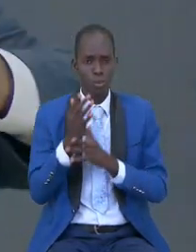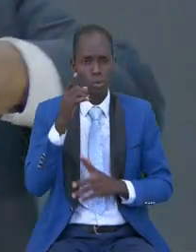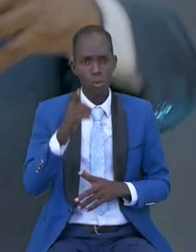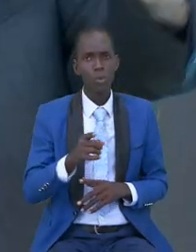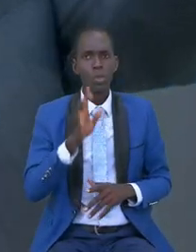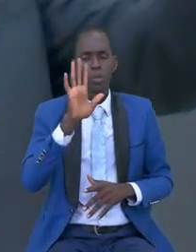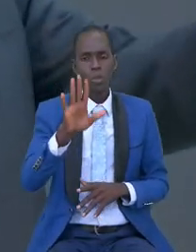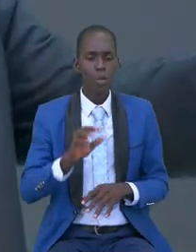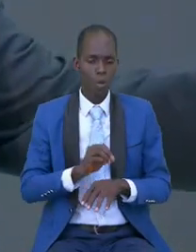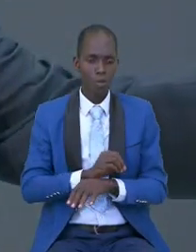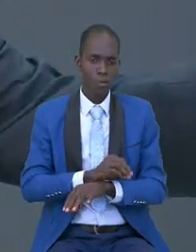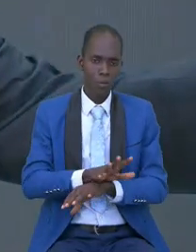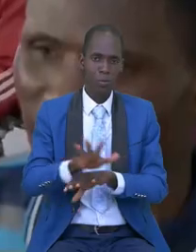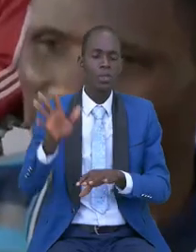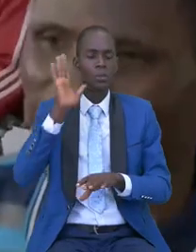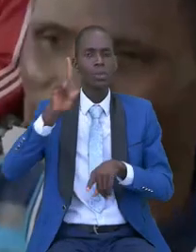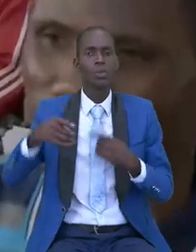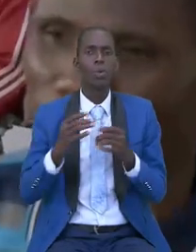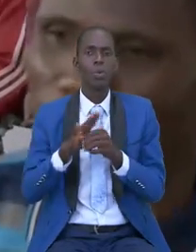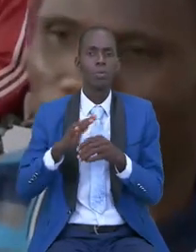influence will go beyond your locality.